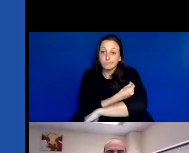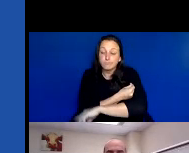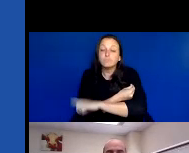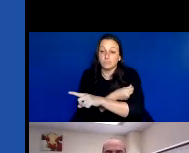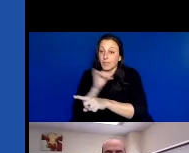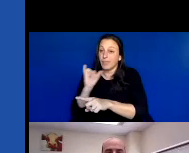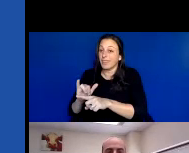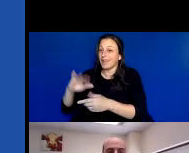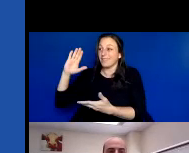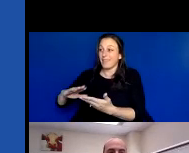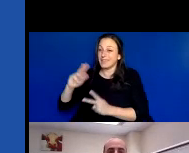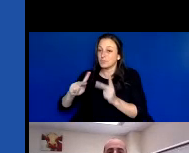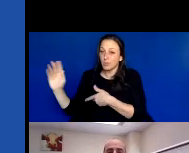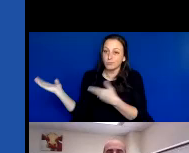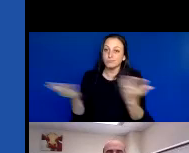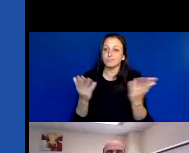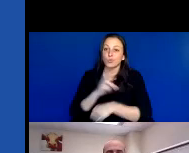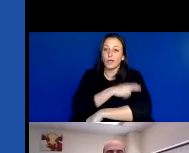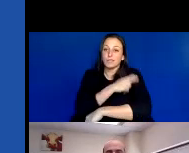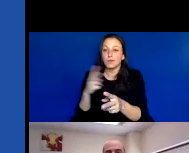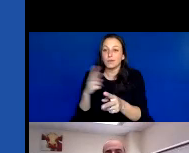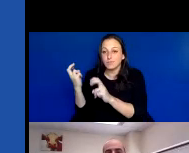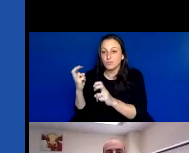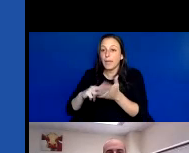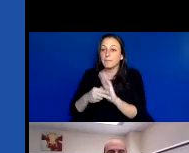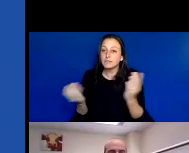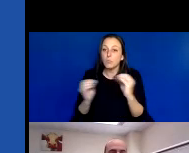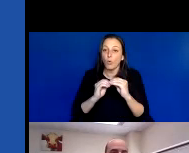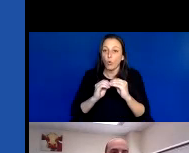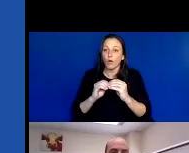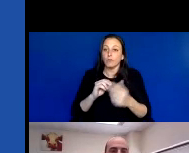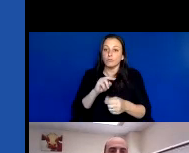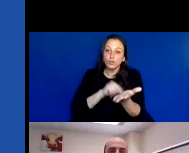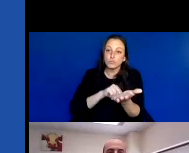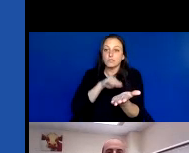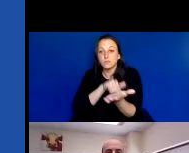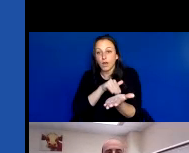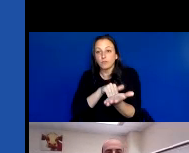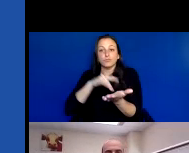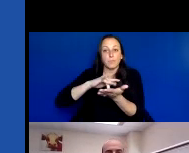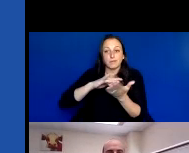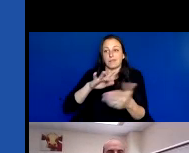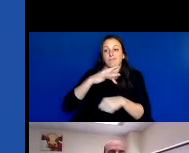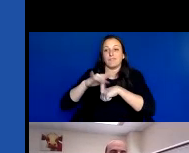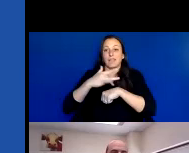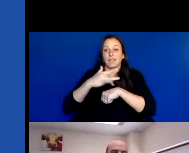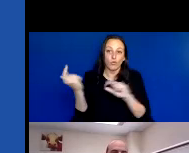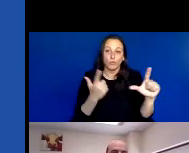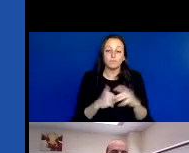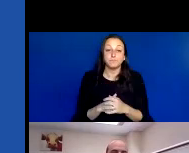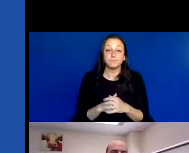and therefore more healthcare capacity for everybody who might need it. Next slide, please. And